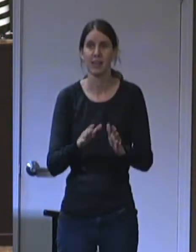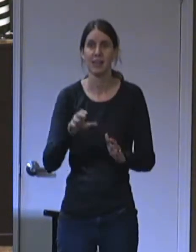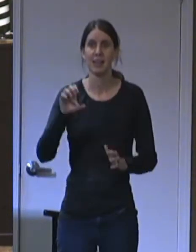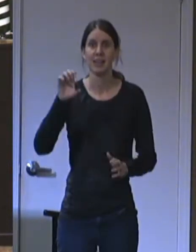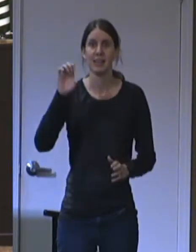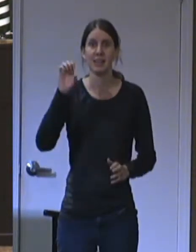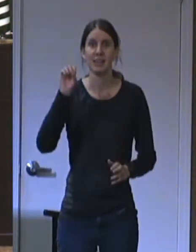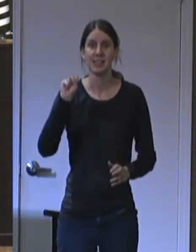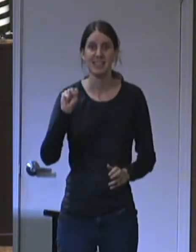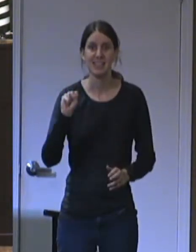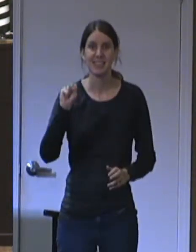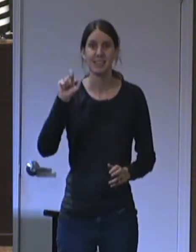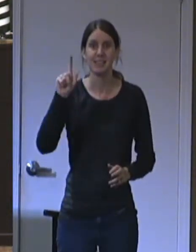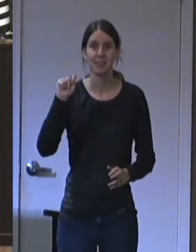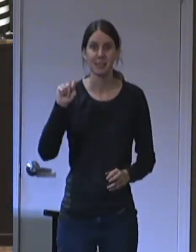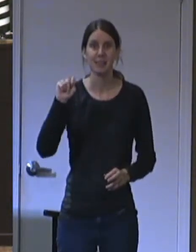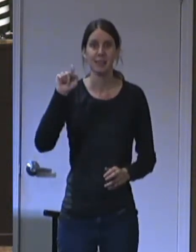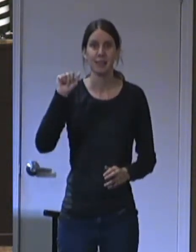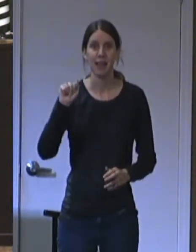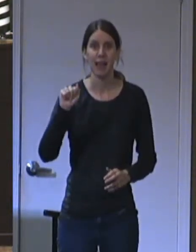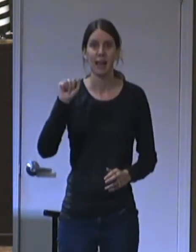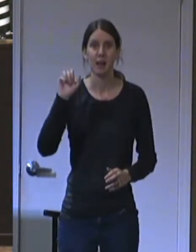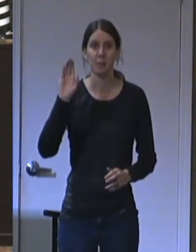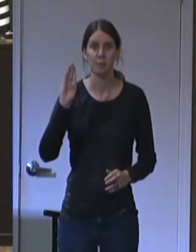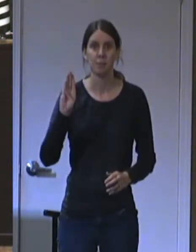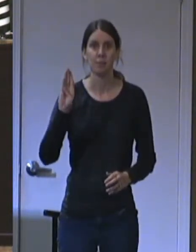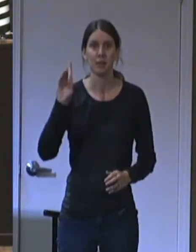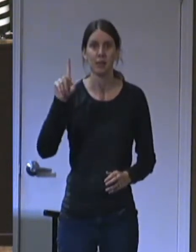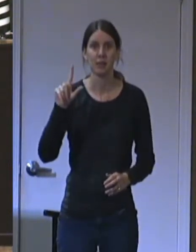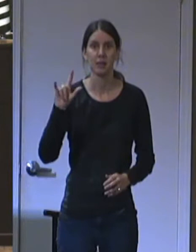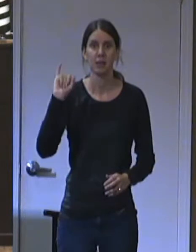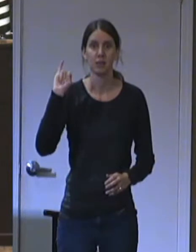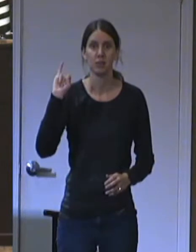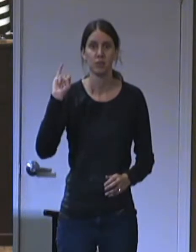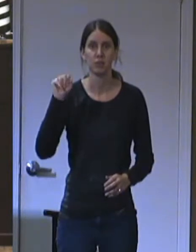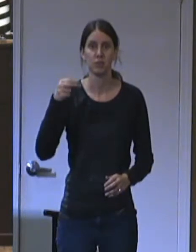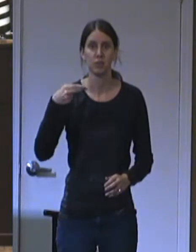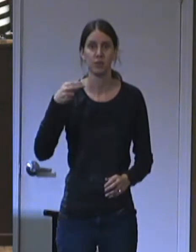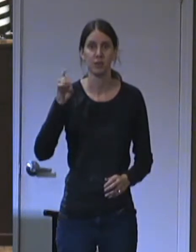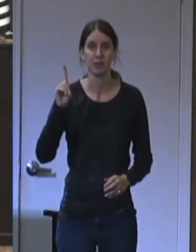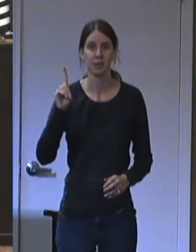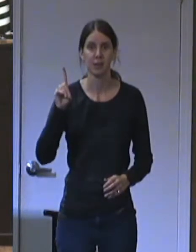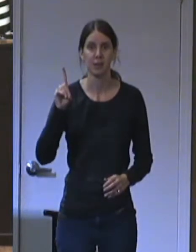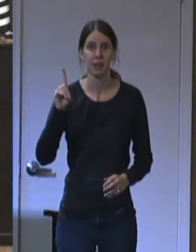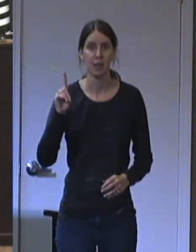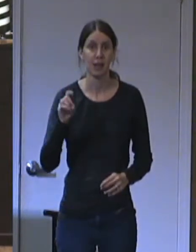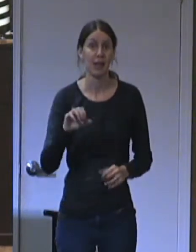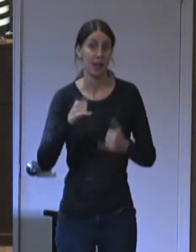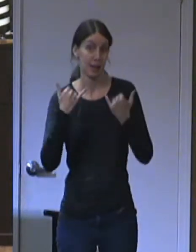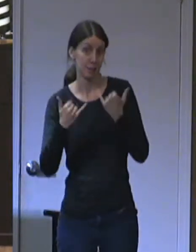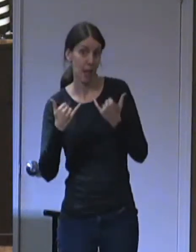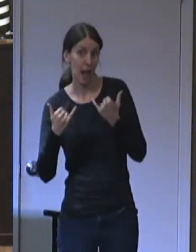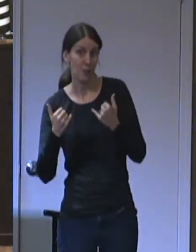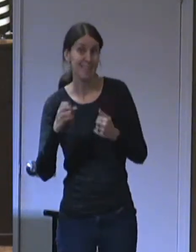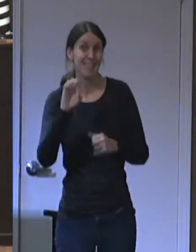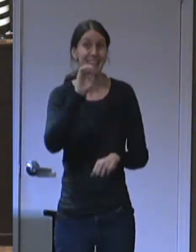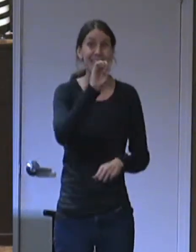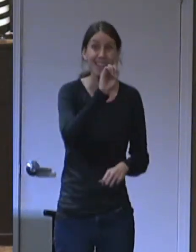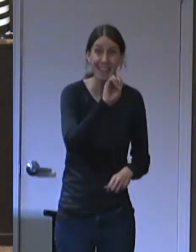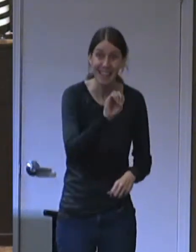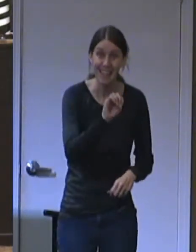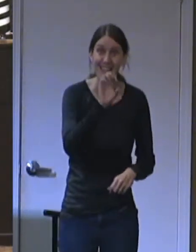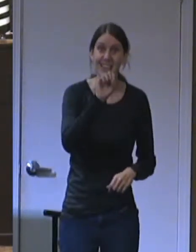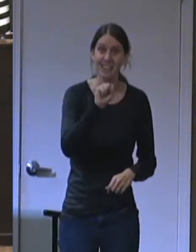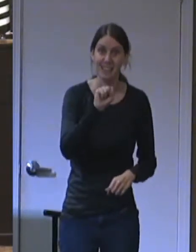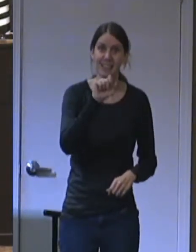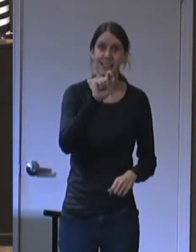people replace it with established. Okay? Like we built something here. Established is different. It says, I'm going to